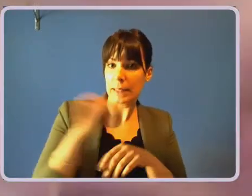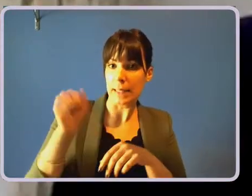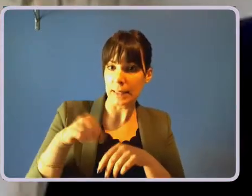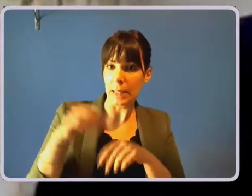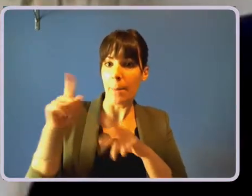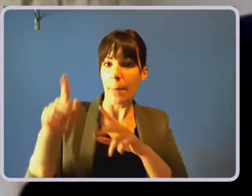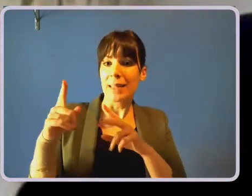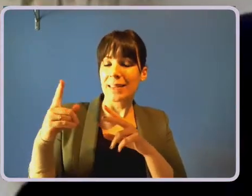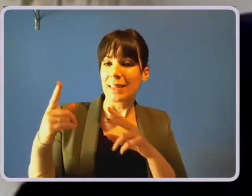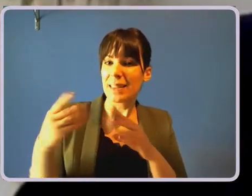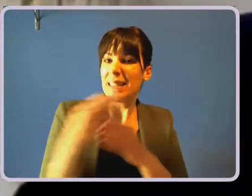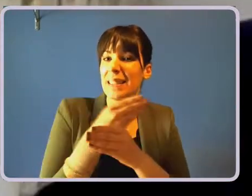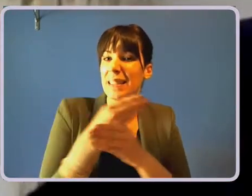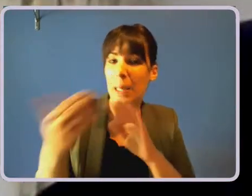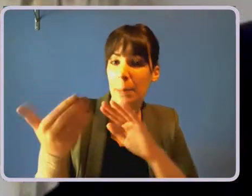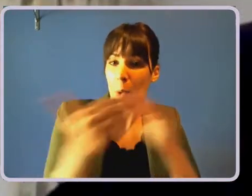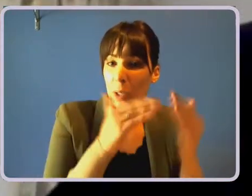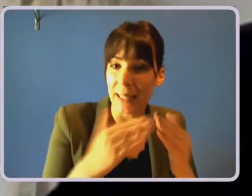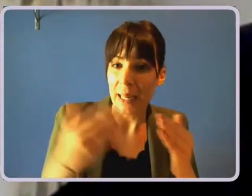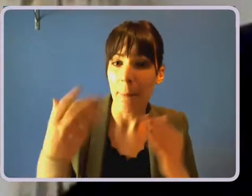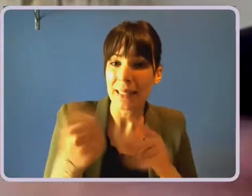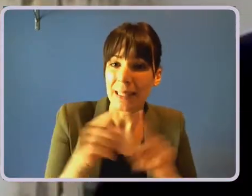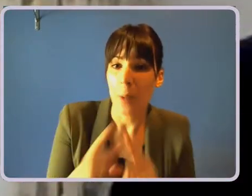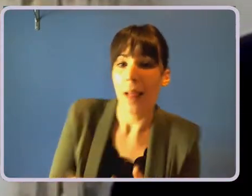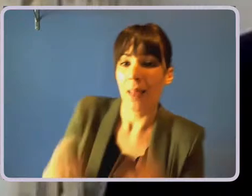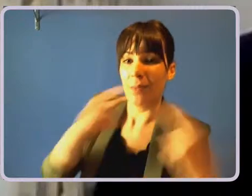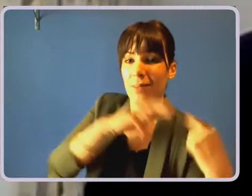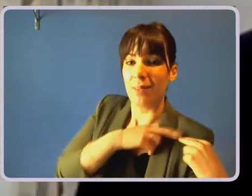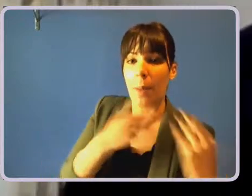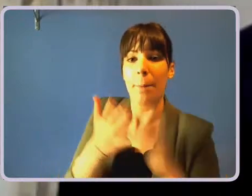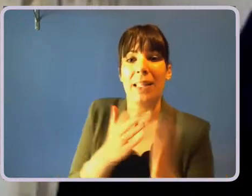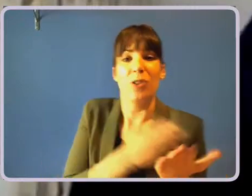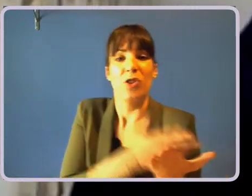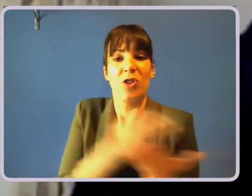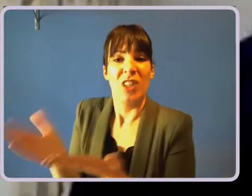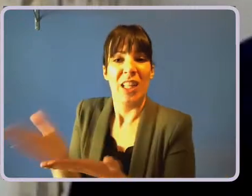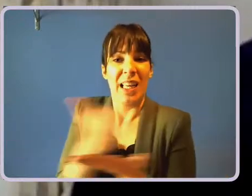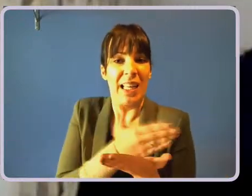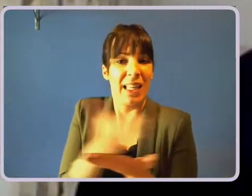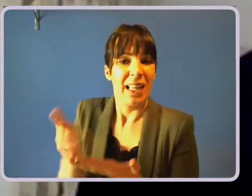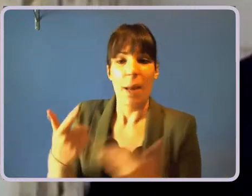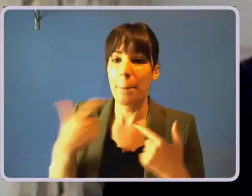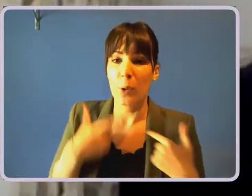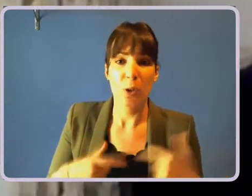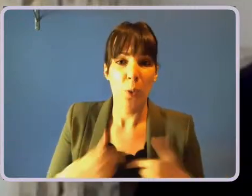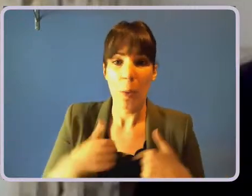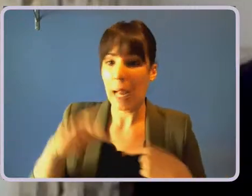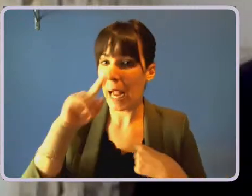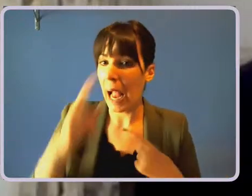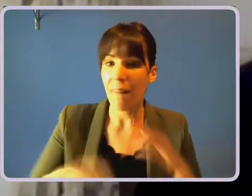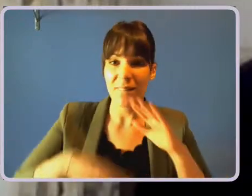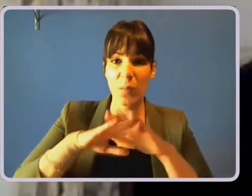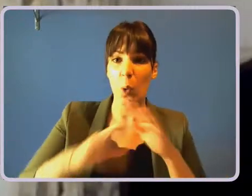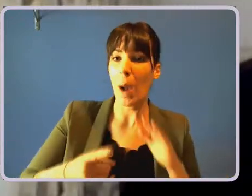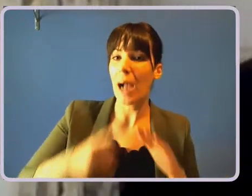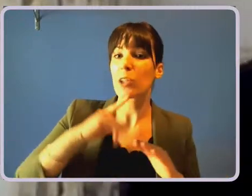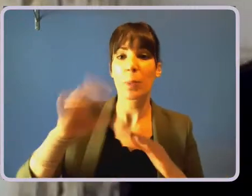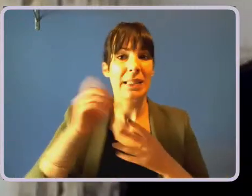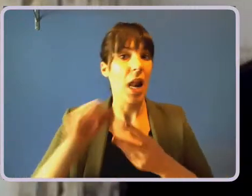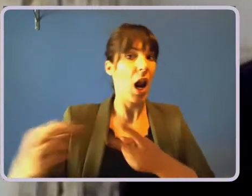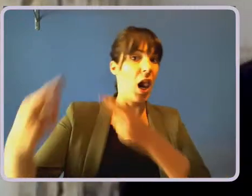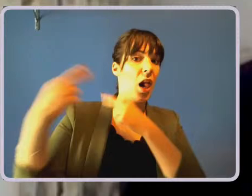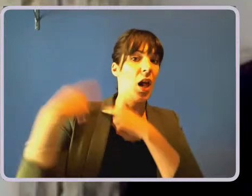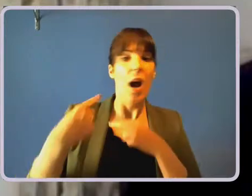organisation to take on board another part of that responsibility, because we just can't do it all. And I think the bushfires were all commissioned back